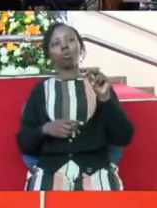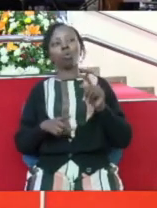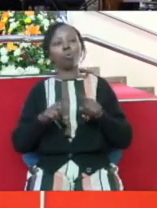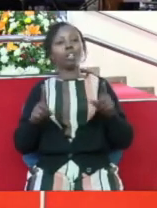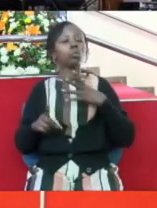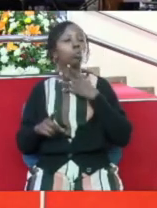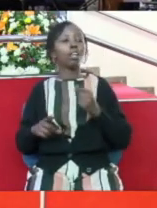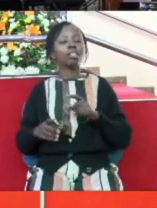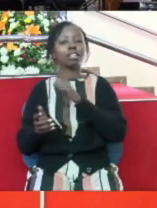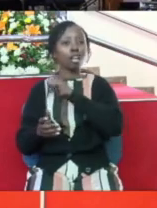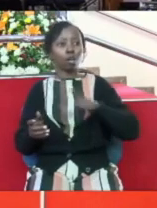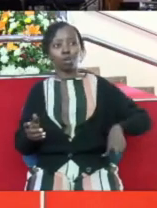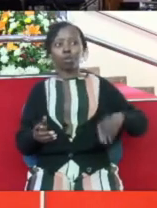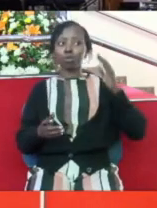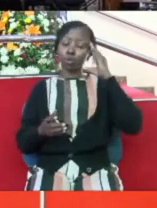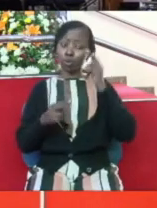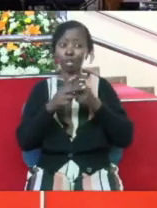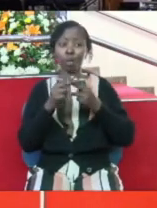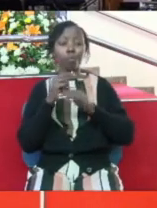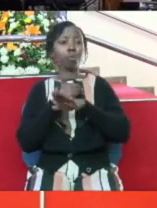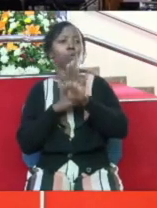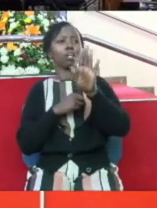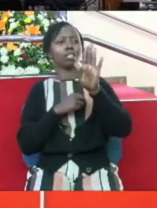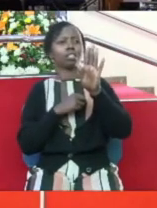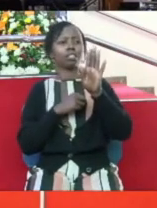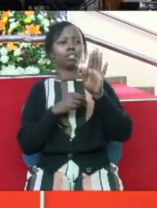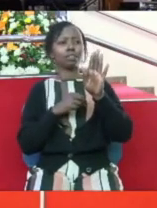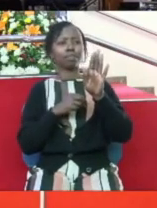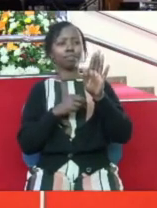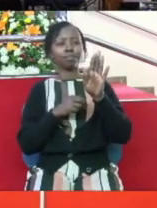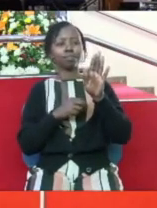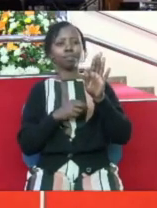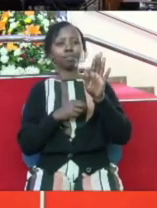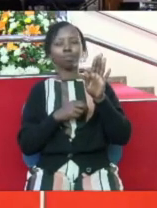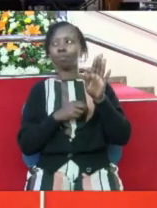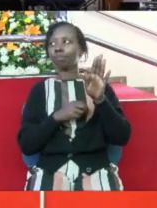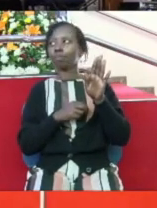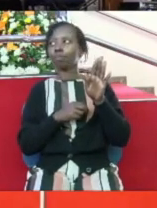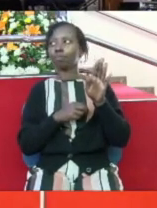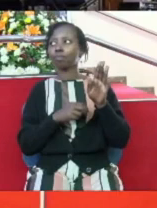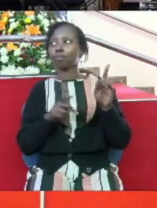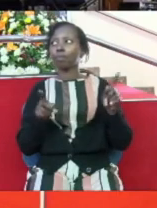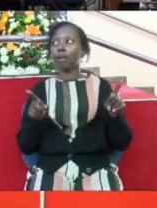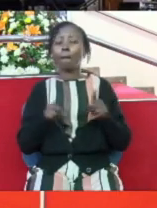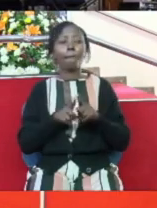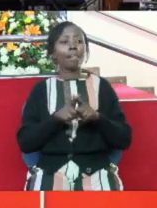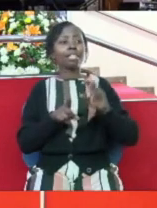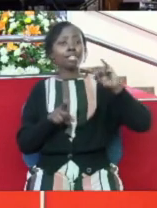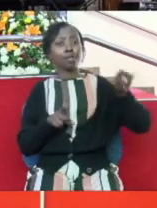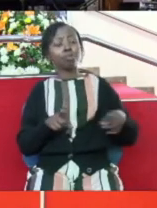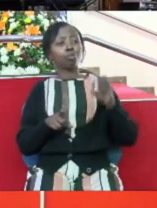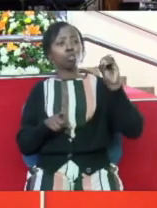will know your name. Ya kwamba Mungu ajue jina lako. Like in new job of old, kama yule Ayubu wa kitambo. When the sons of men went